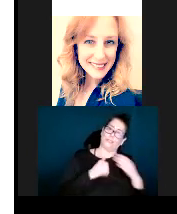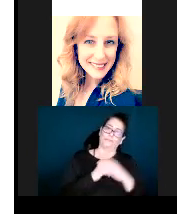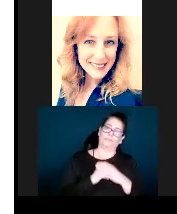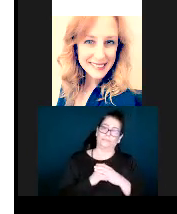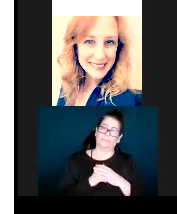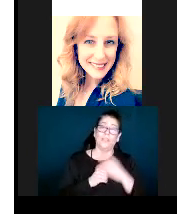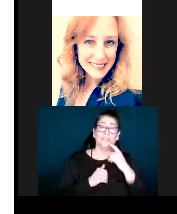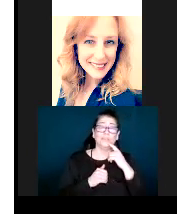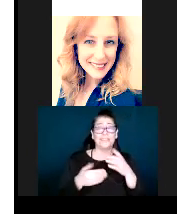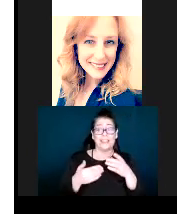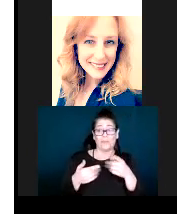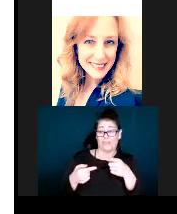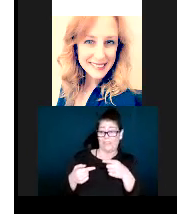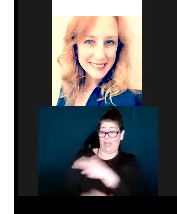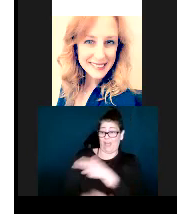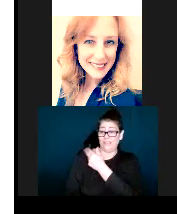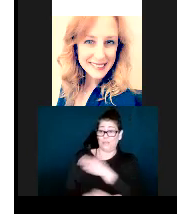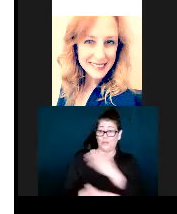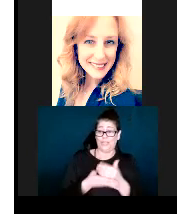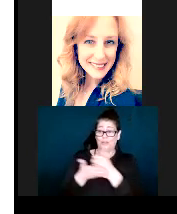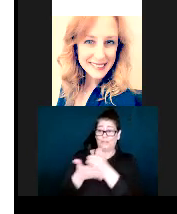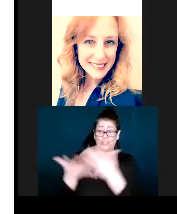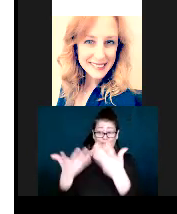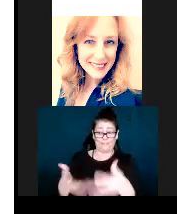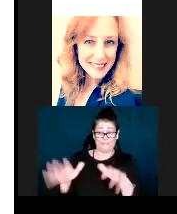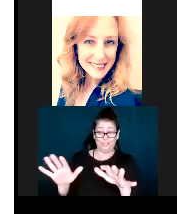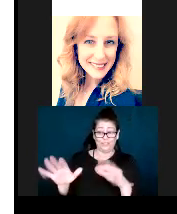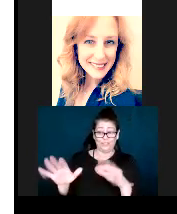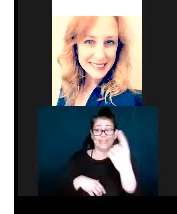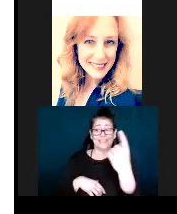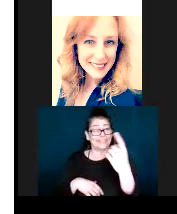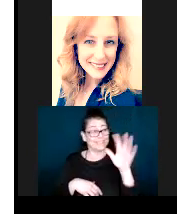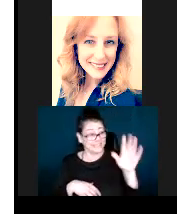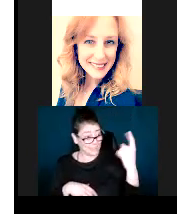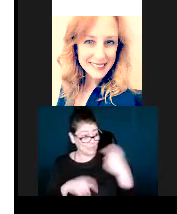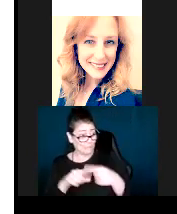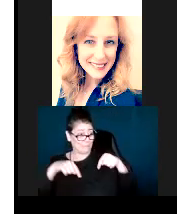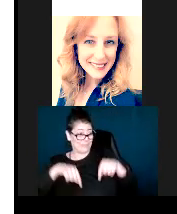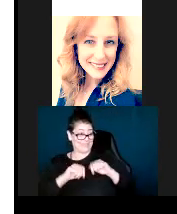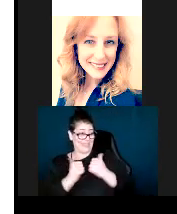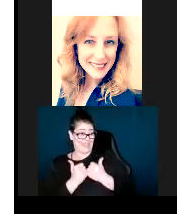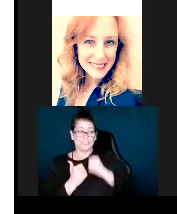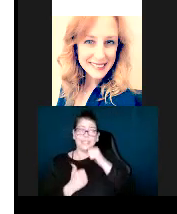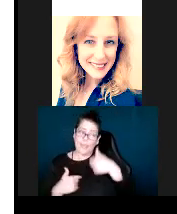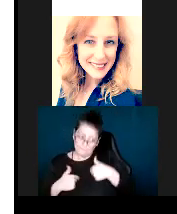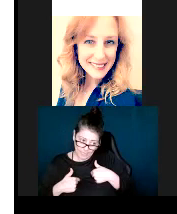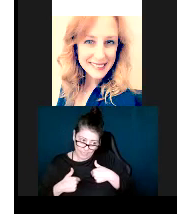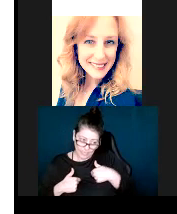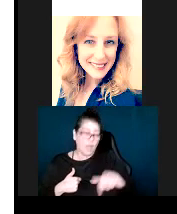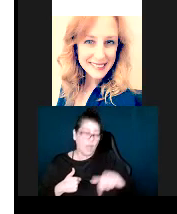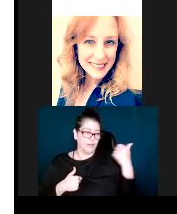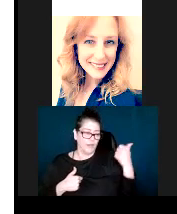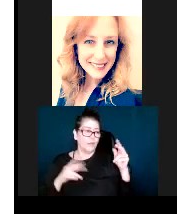crisis intervention in the hospital, someone from this agency is going to follow up. It's not going to be me. It'll be someone trained in